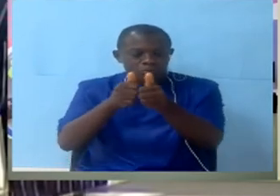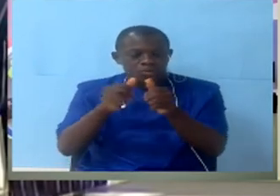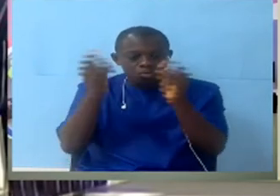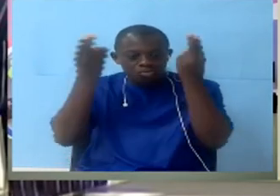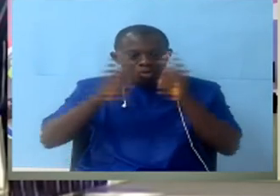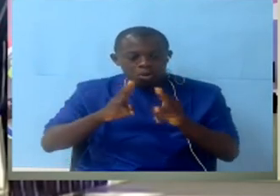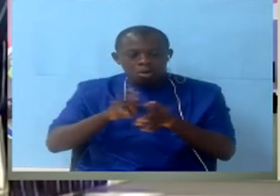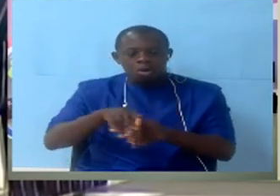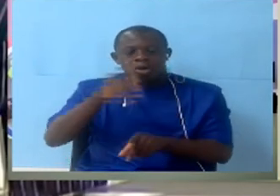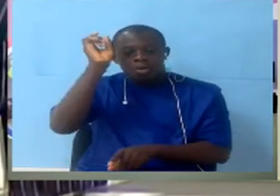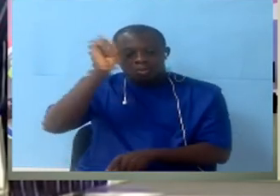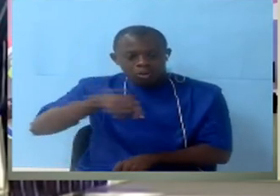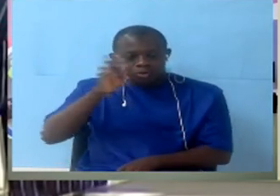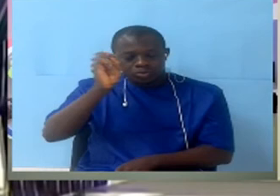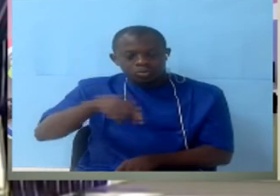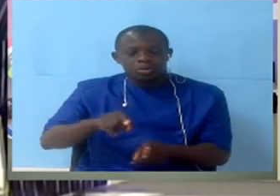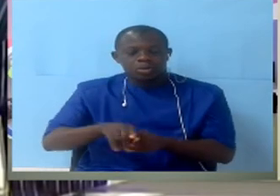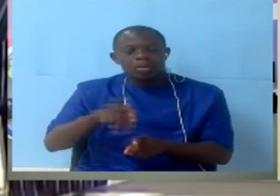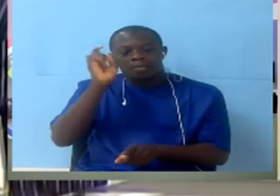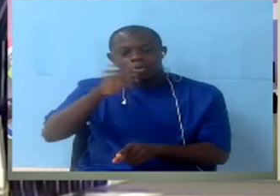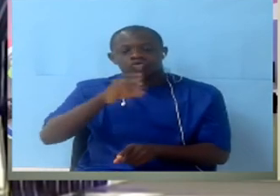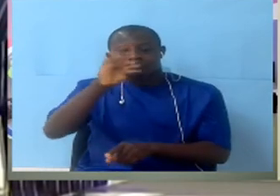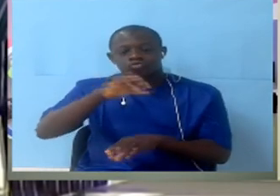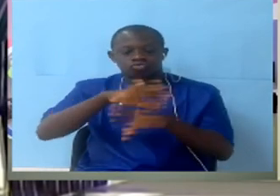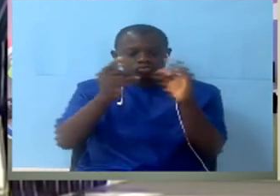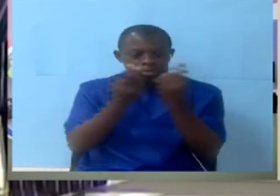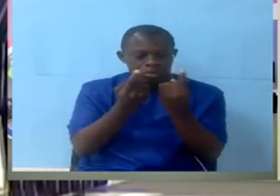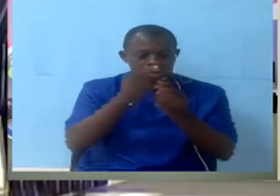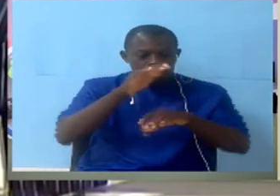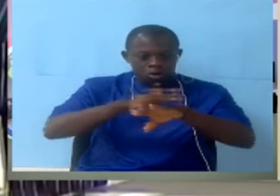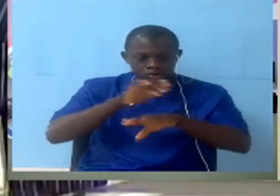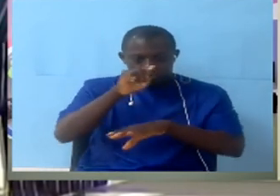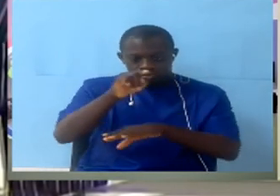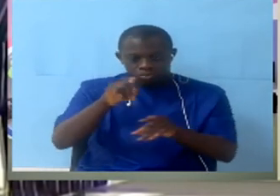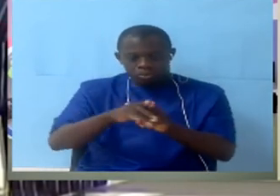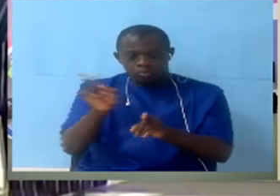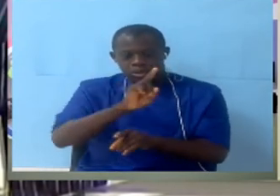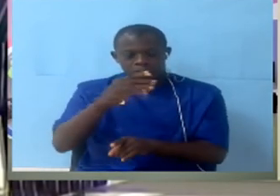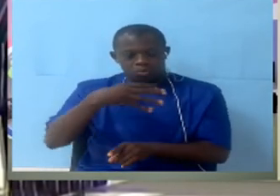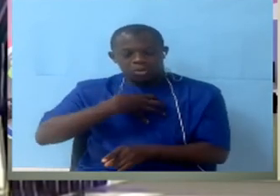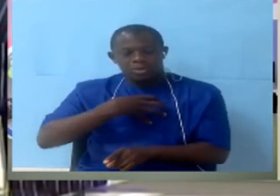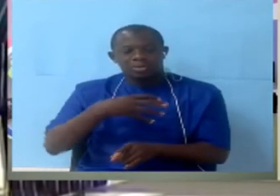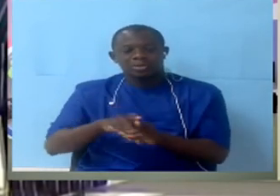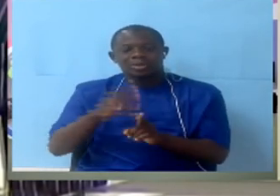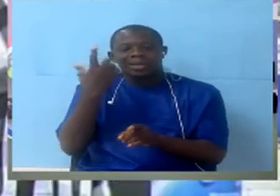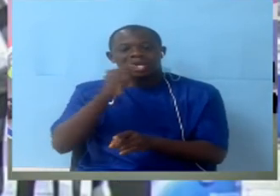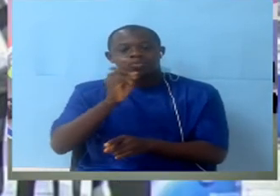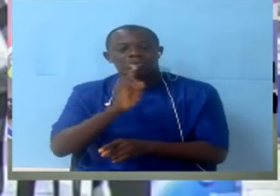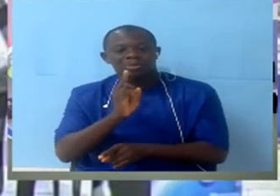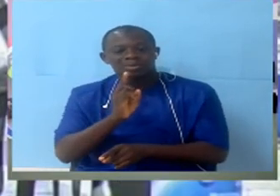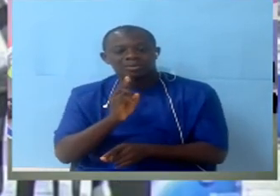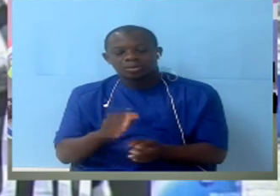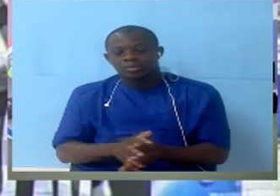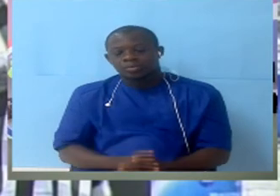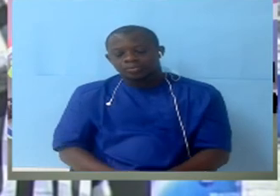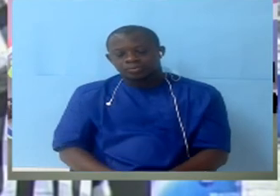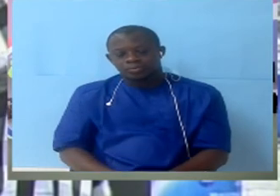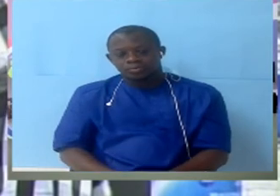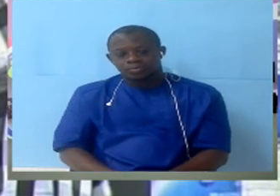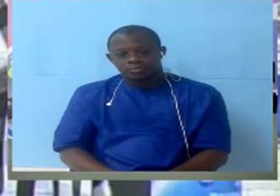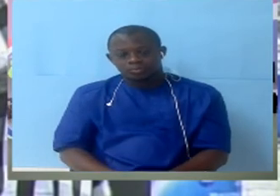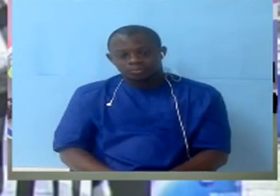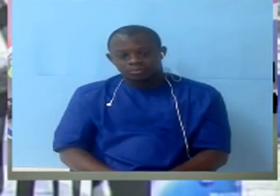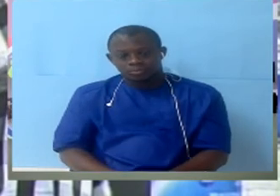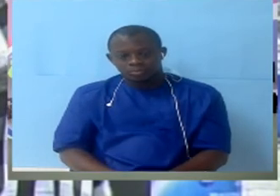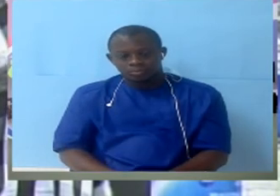law, they would have been, they will do something to you, what they wanted. Like what? Enkamunda komu. Be harass la,